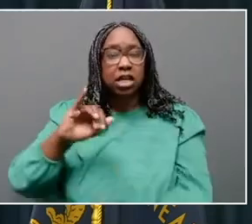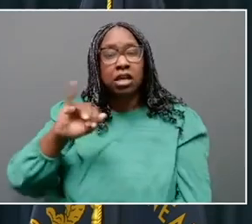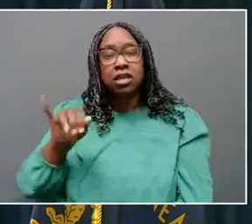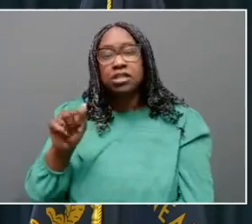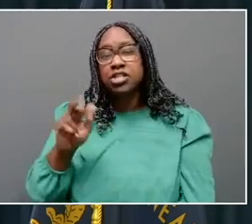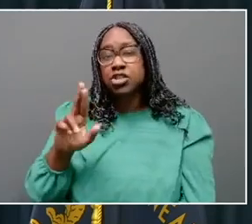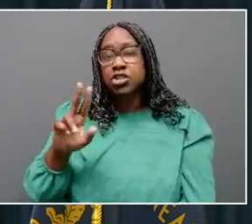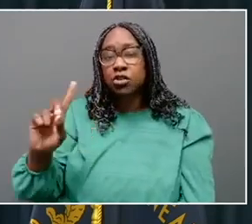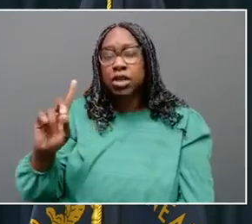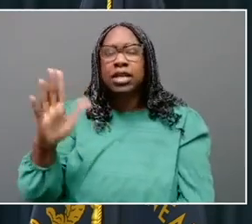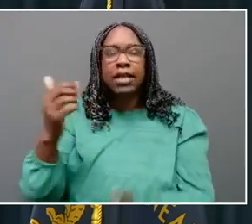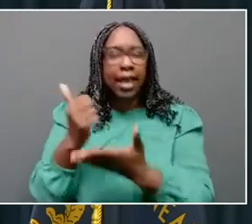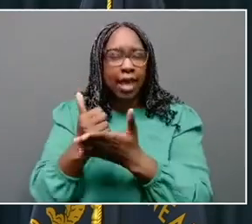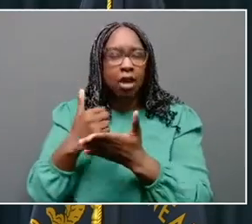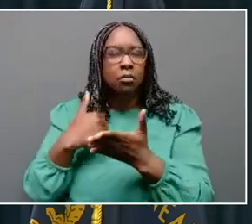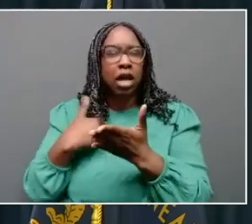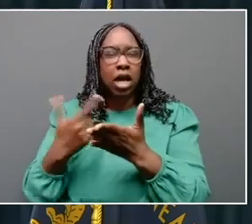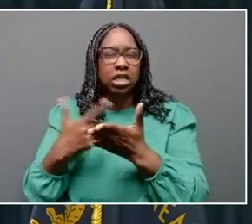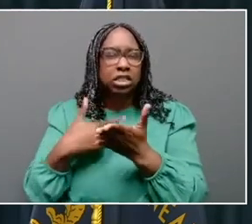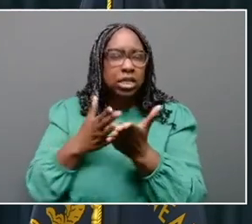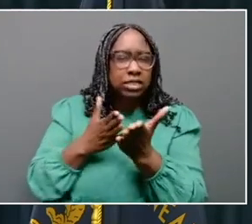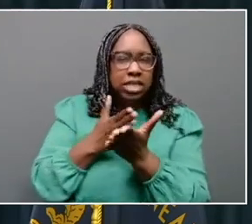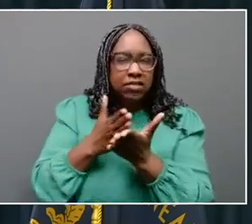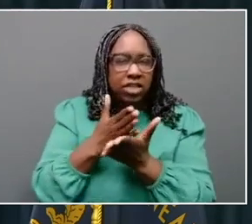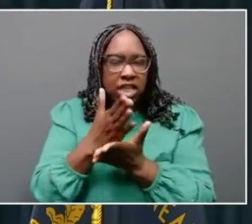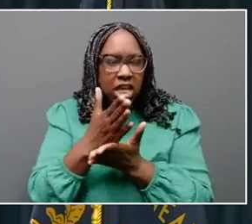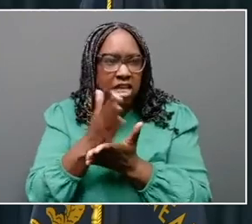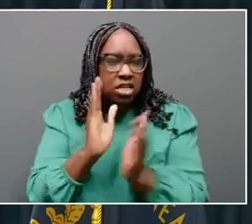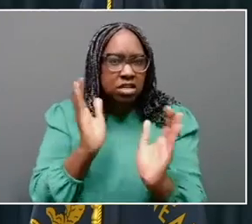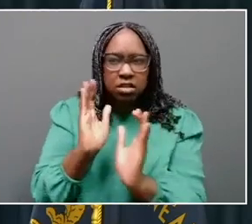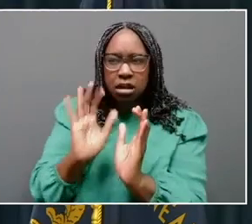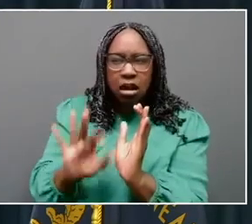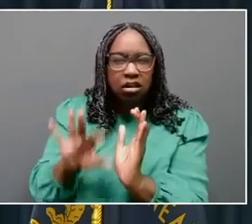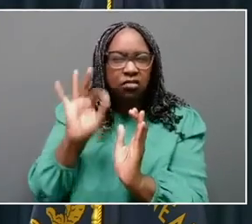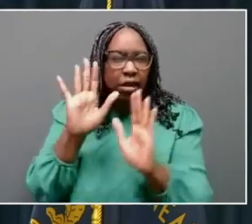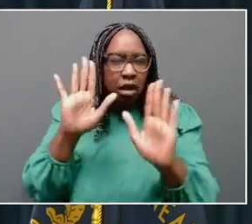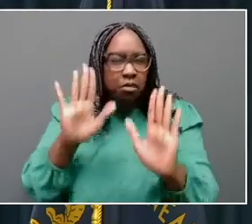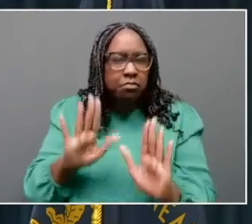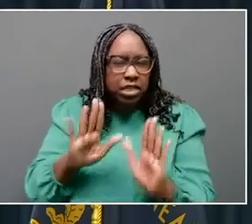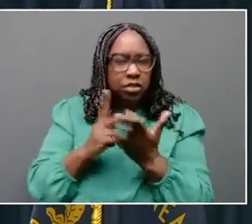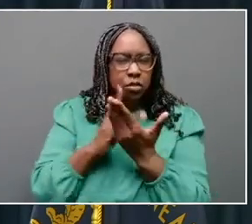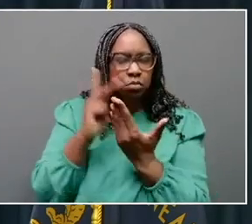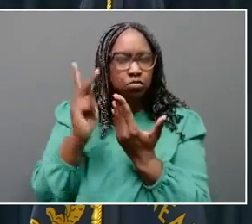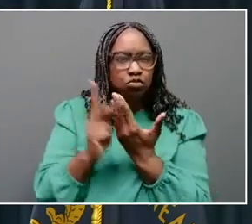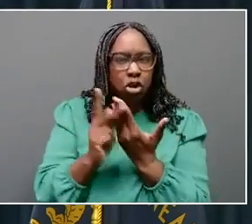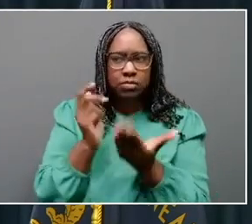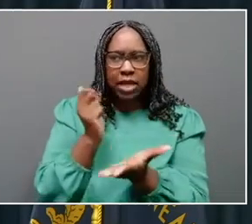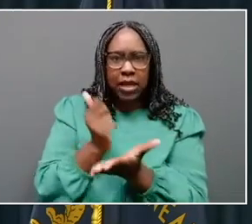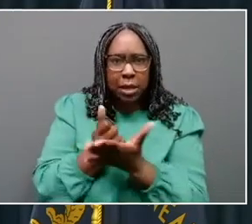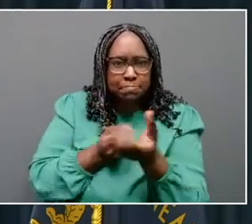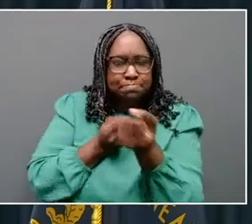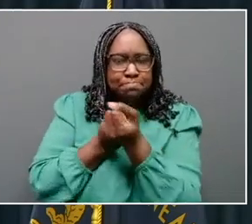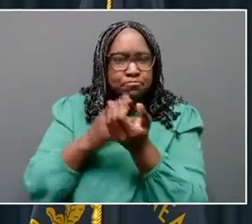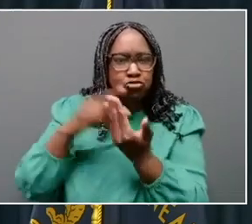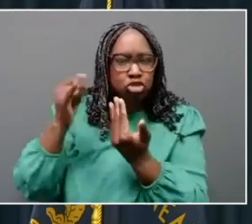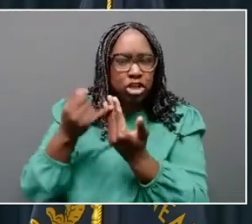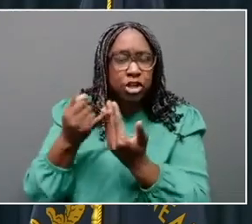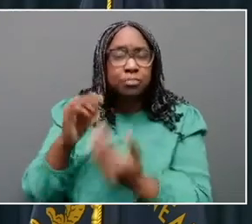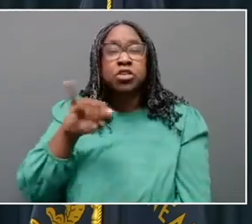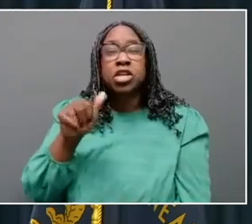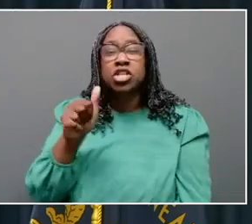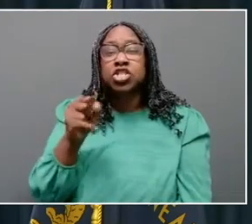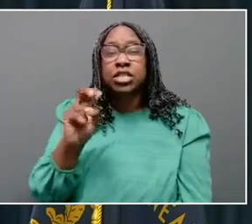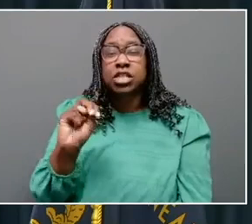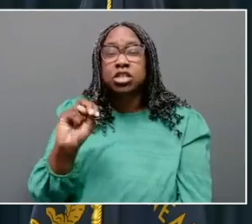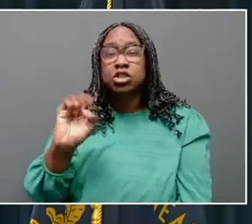navigate the procedures to find some amazing incentive programs to help enable this project. Jason Sloan with the local chamber, who